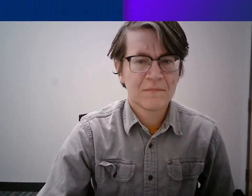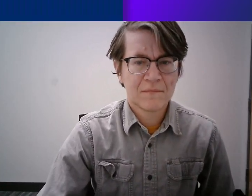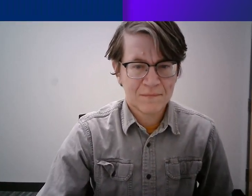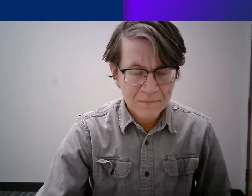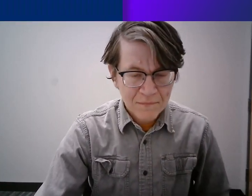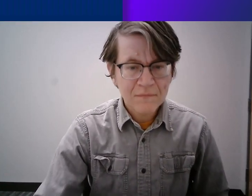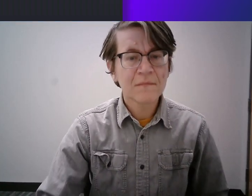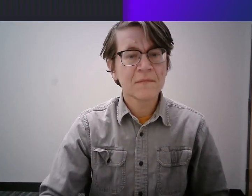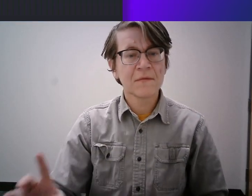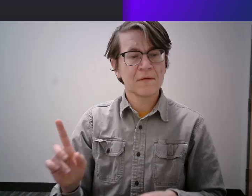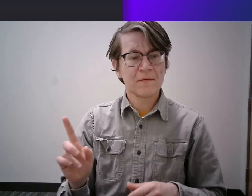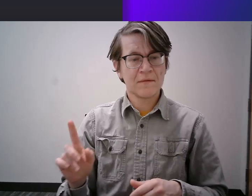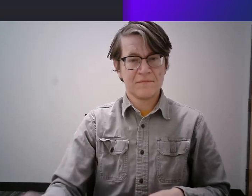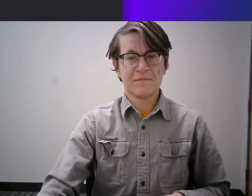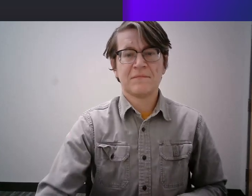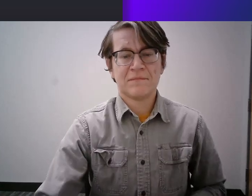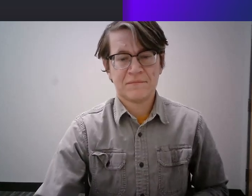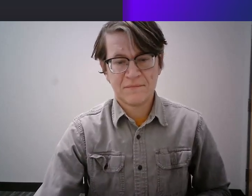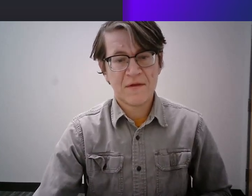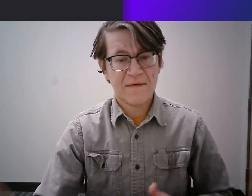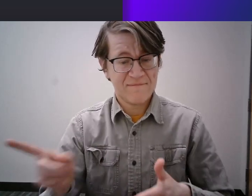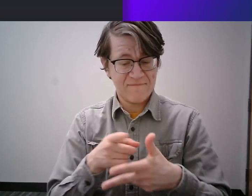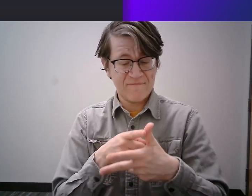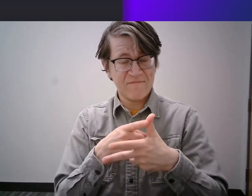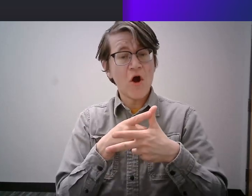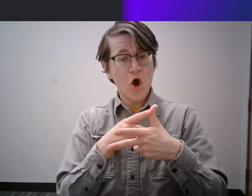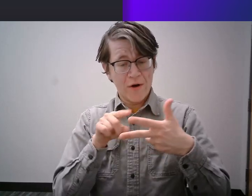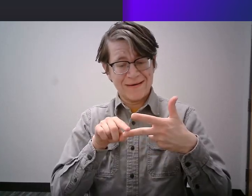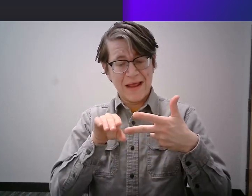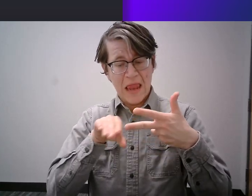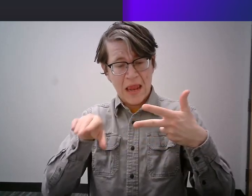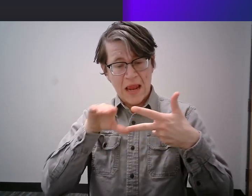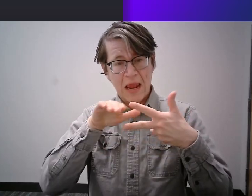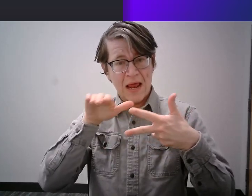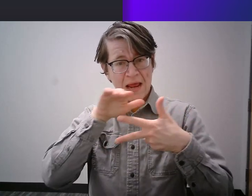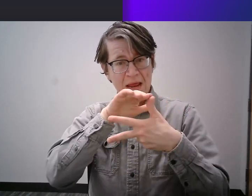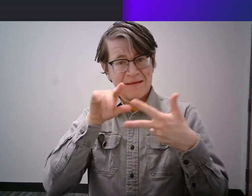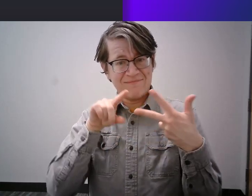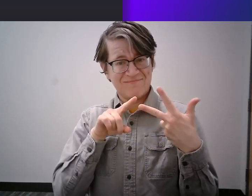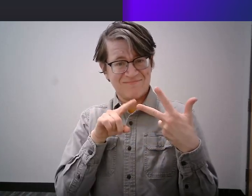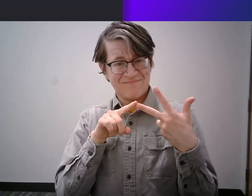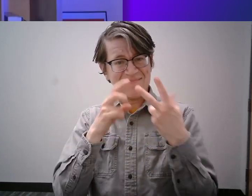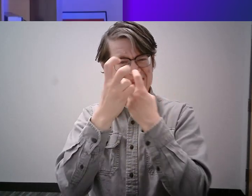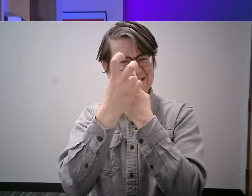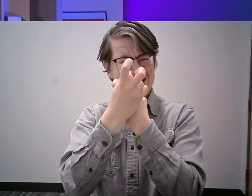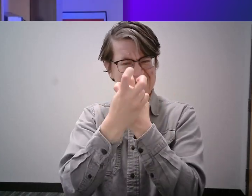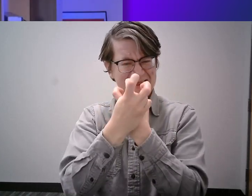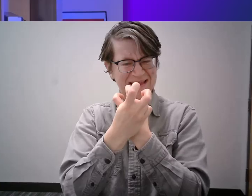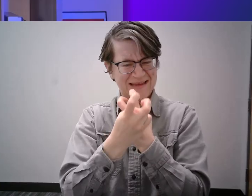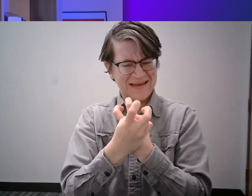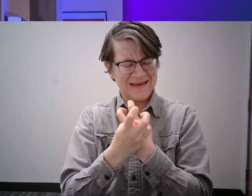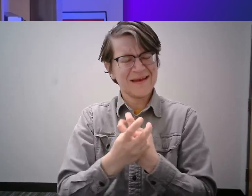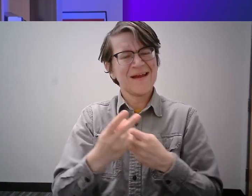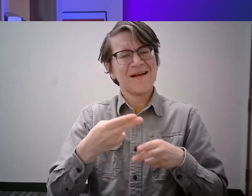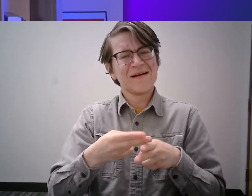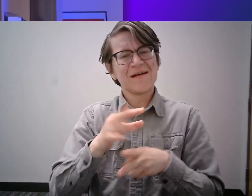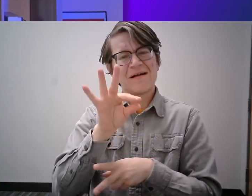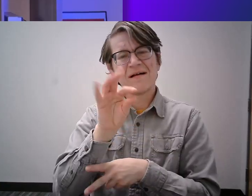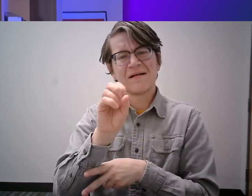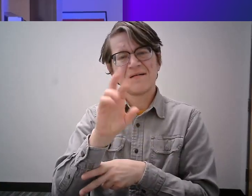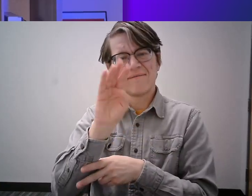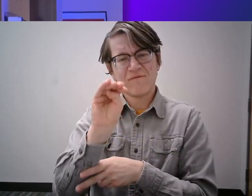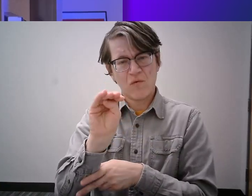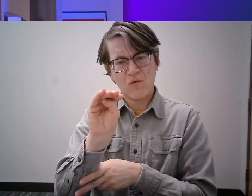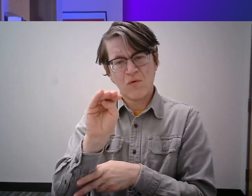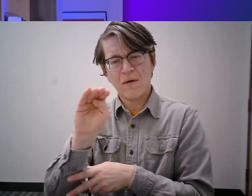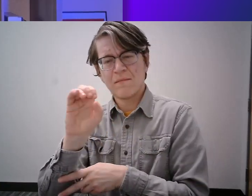the first of the 3 layers, which is the form model. And within it, there are 3 kinds of